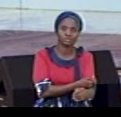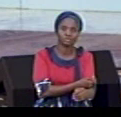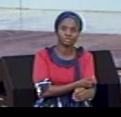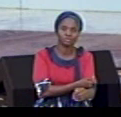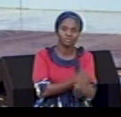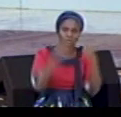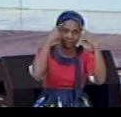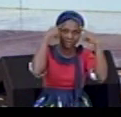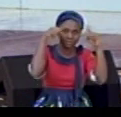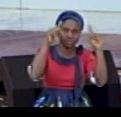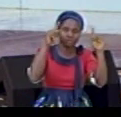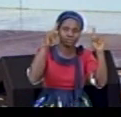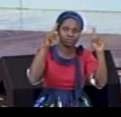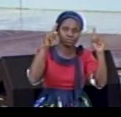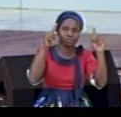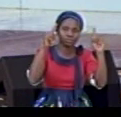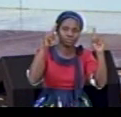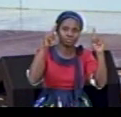Breakthrough.